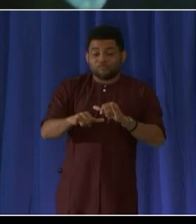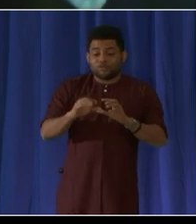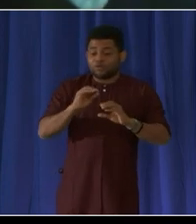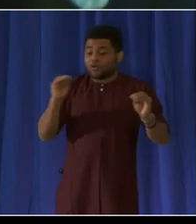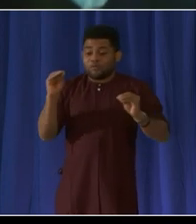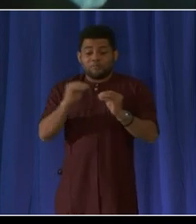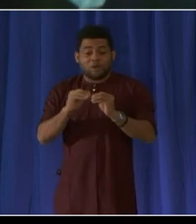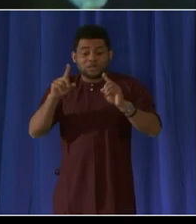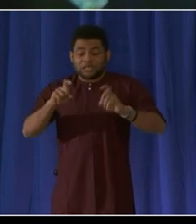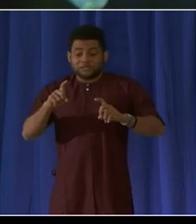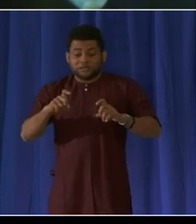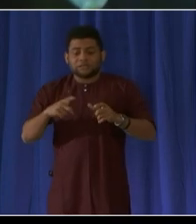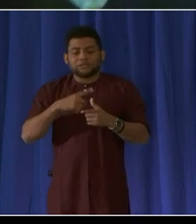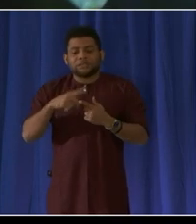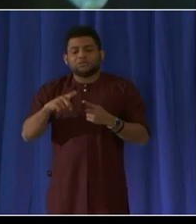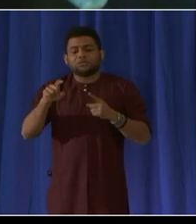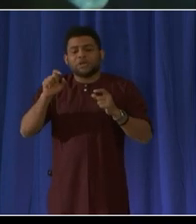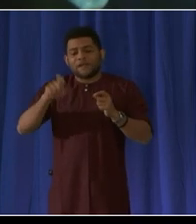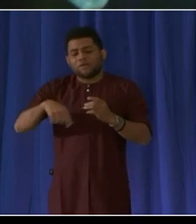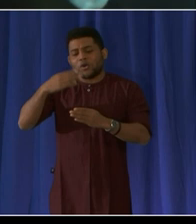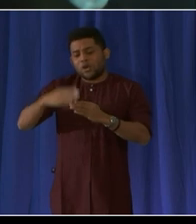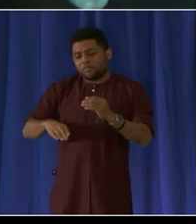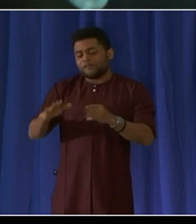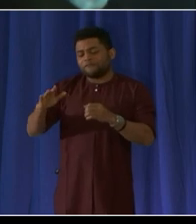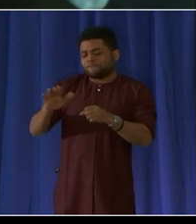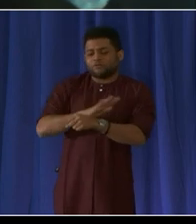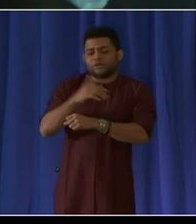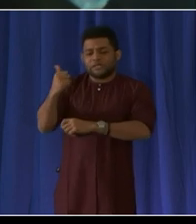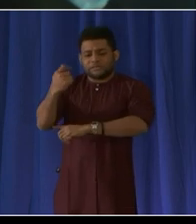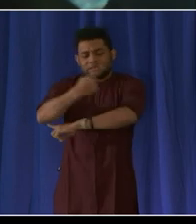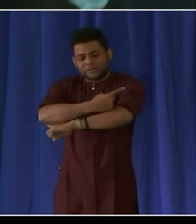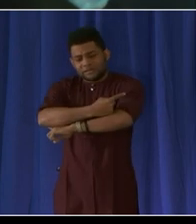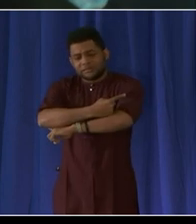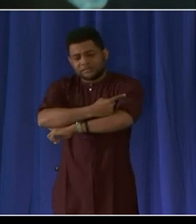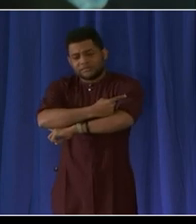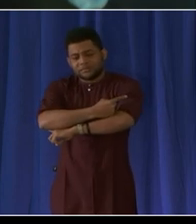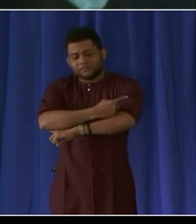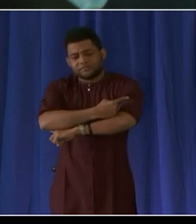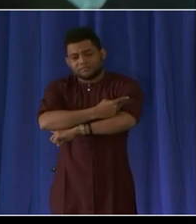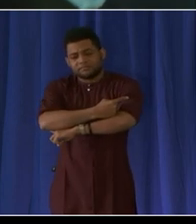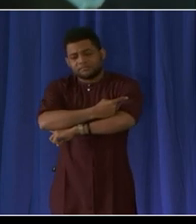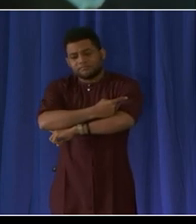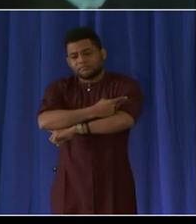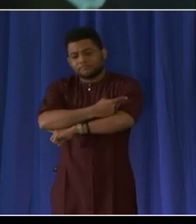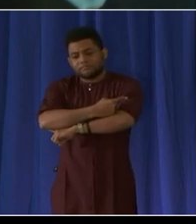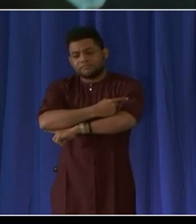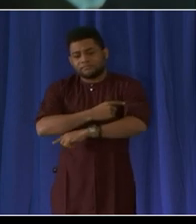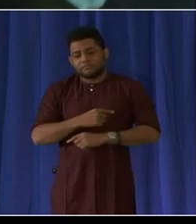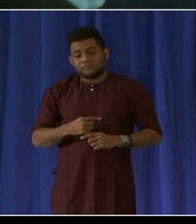any additional testing, you do have to complete the full 10 days of the